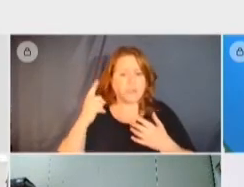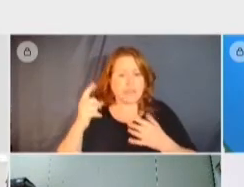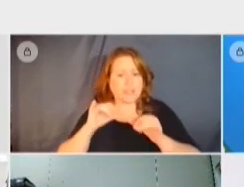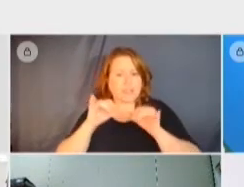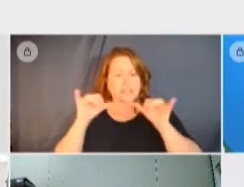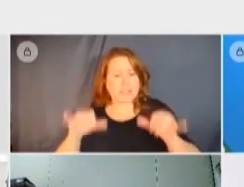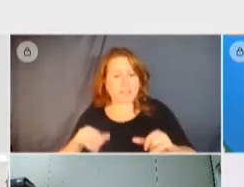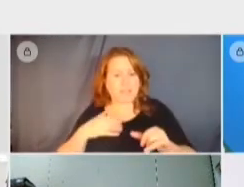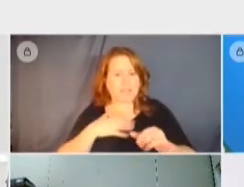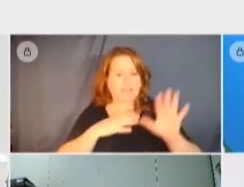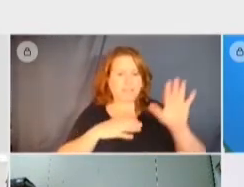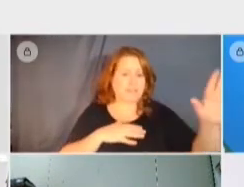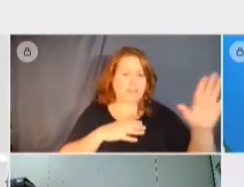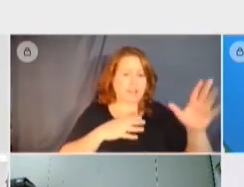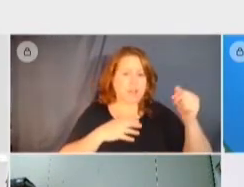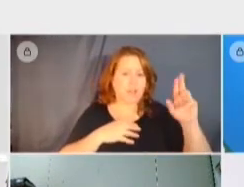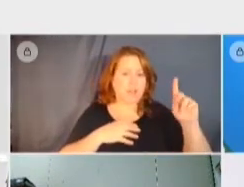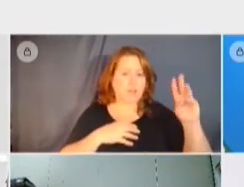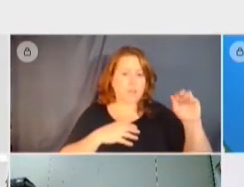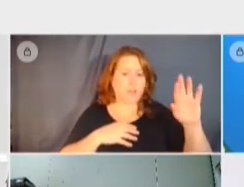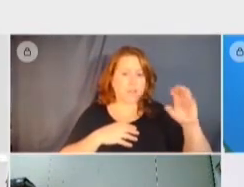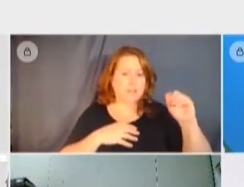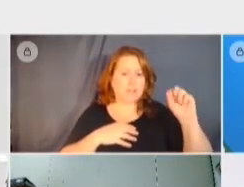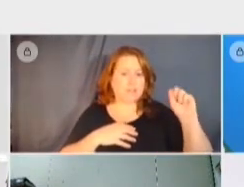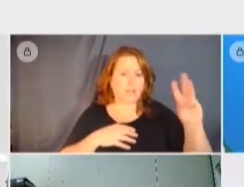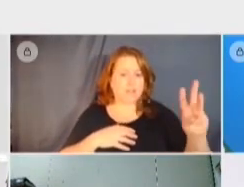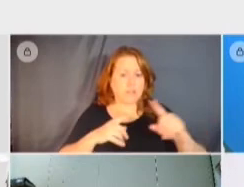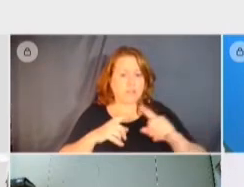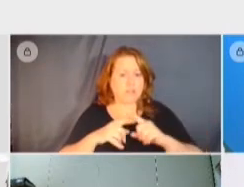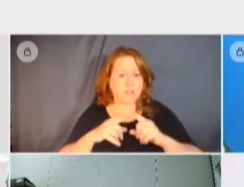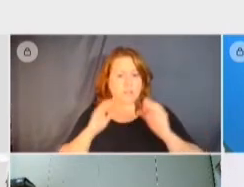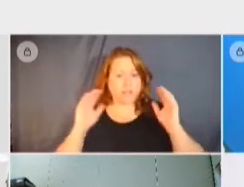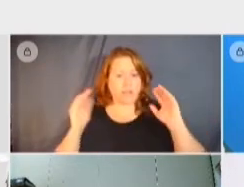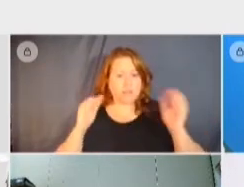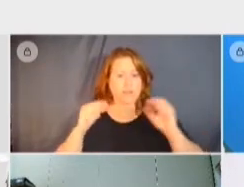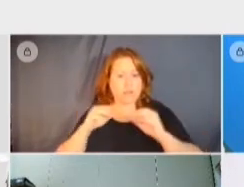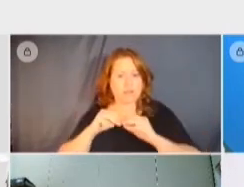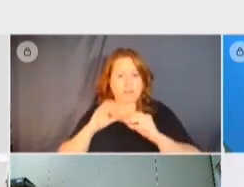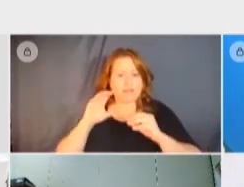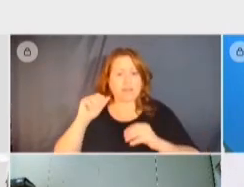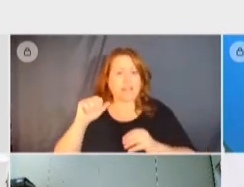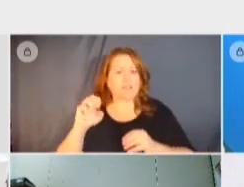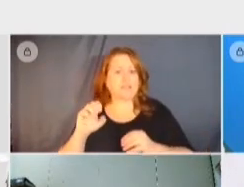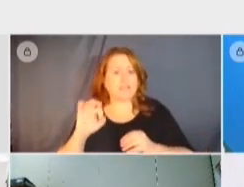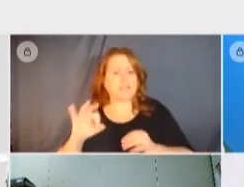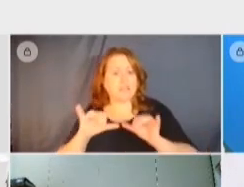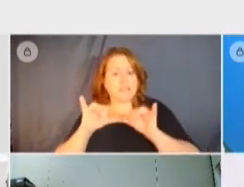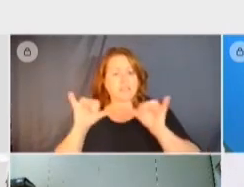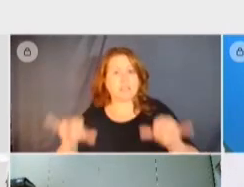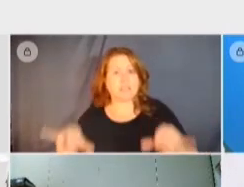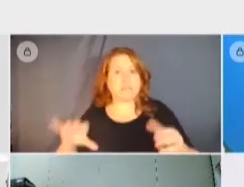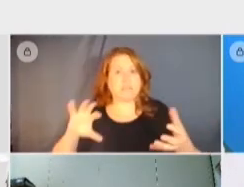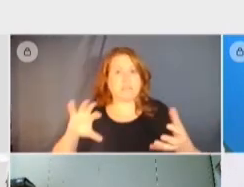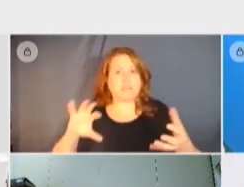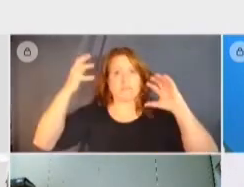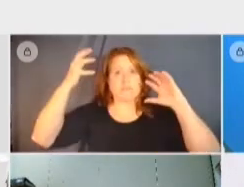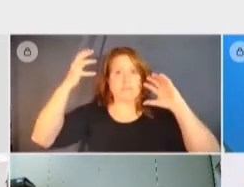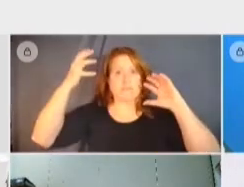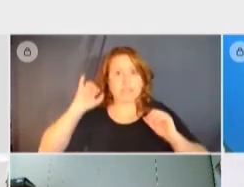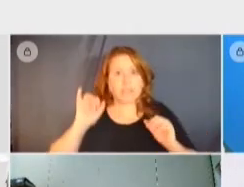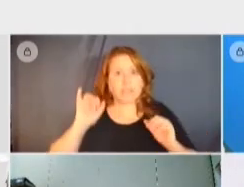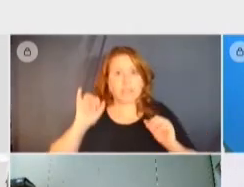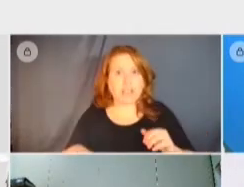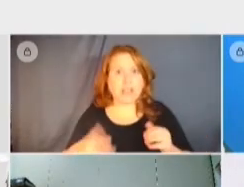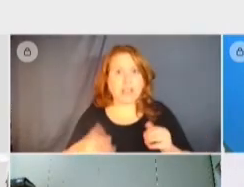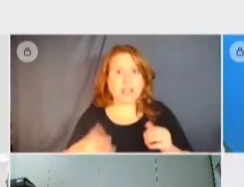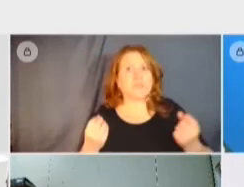software to compare the hash check. In the case of ESNS systems, the state actually created a software script which performs that